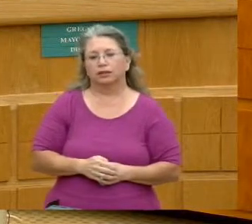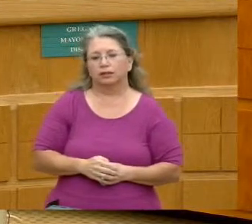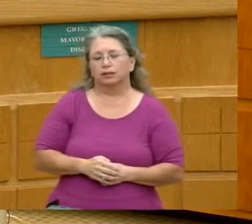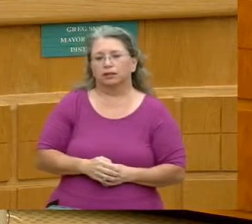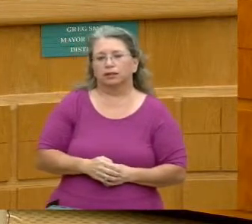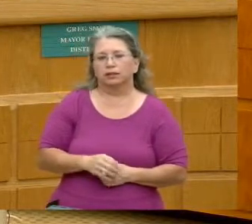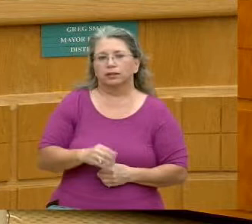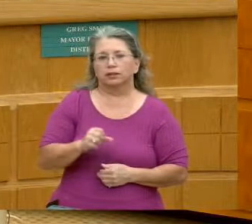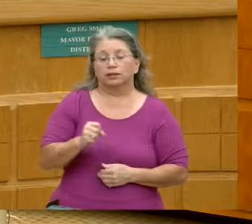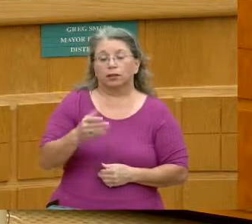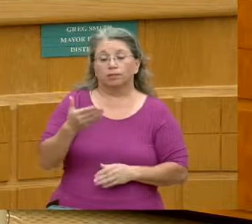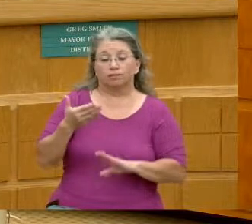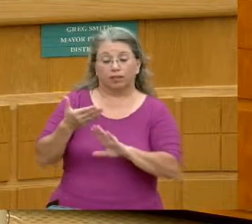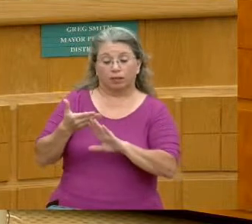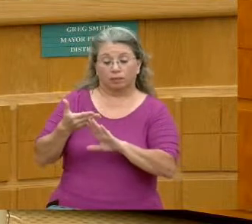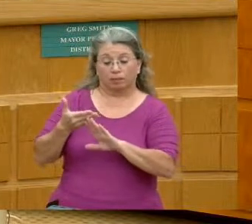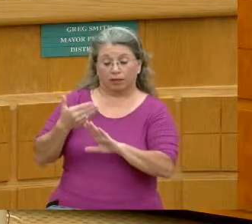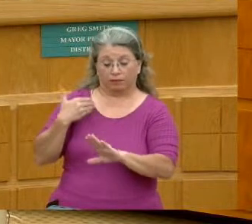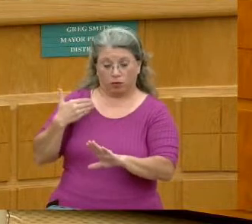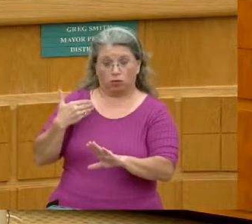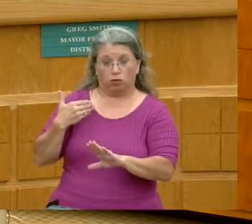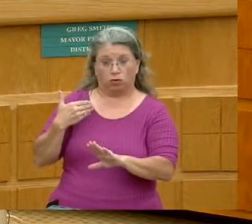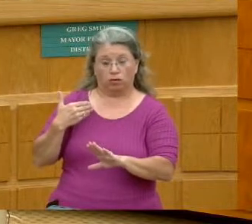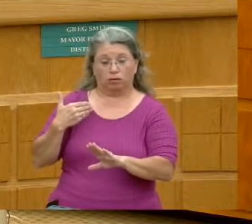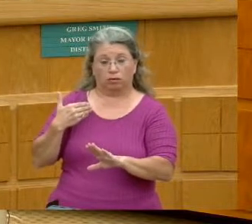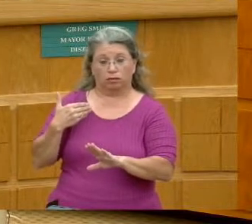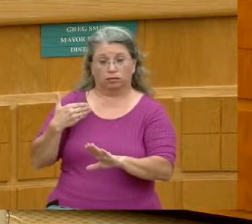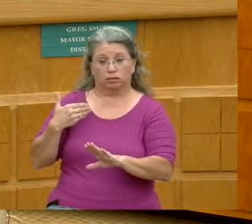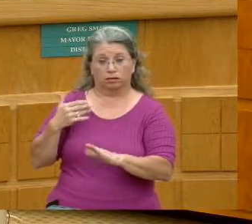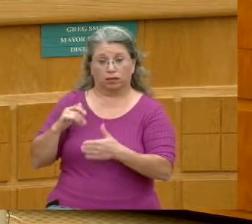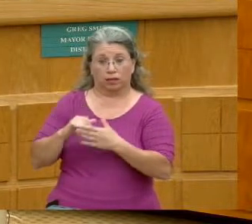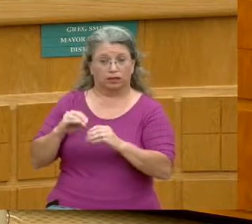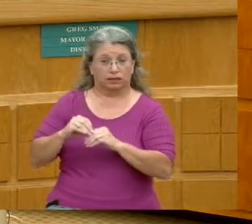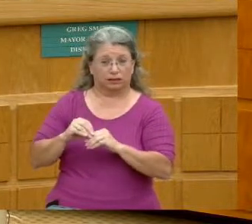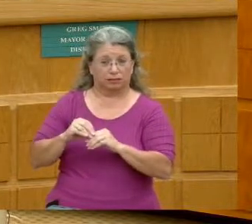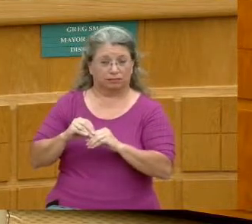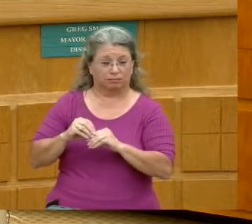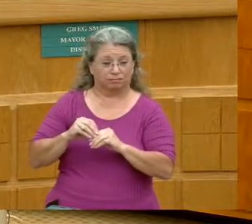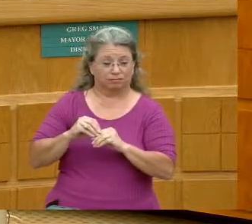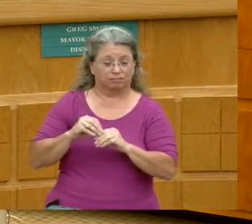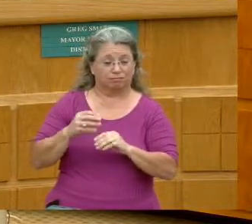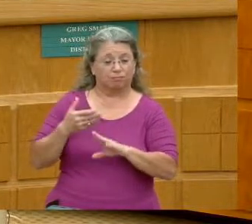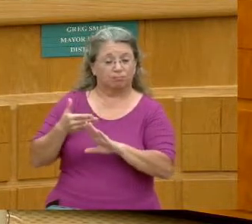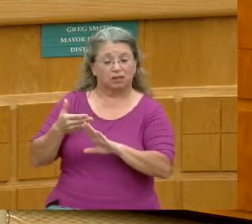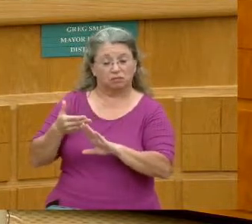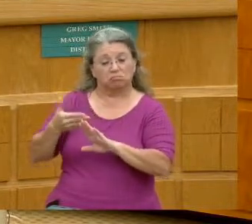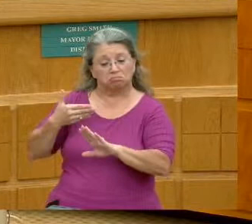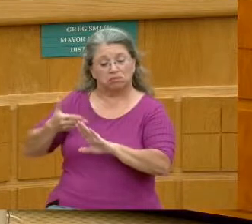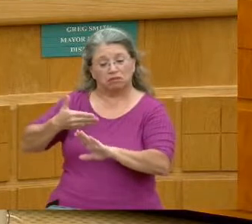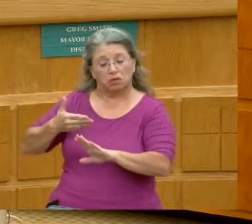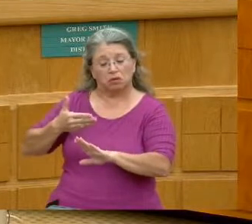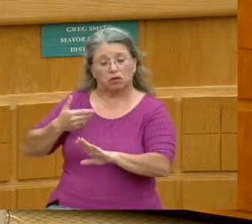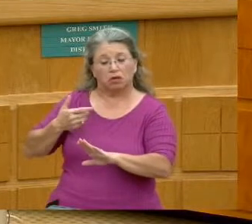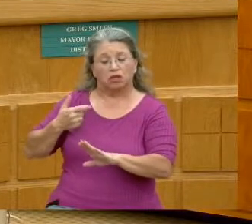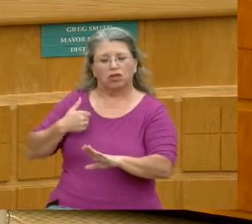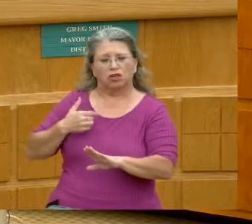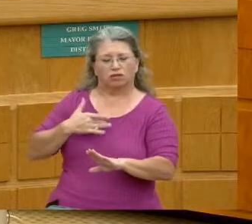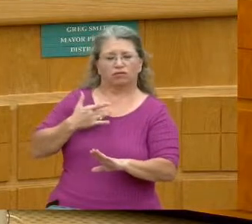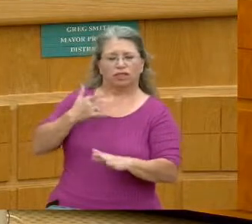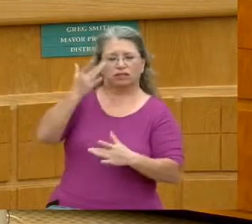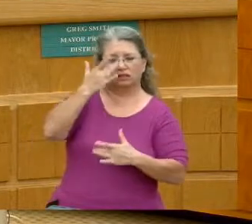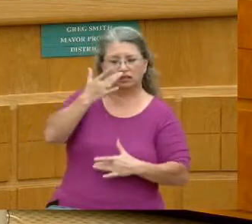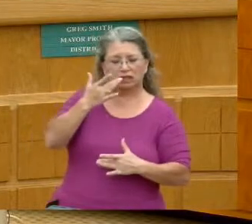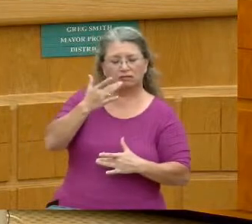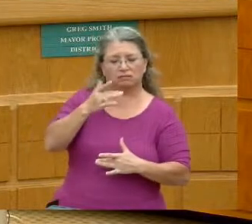before, when you were sick, before the outbreaks and you got tested, you had somewhere around a 1% to 2% chance of actually